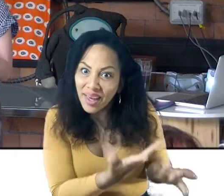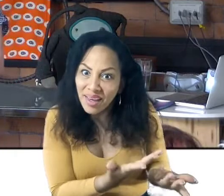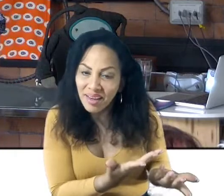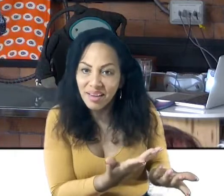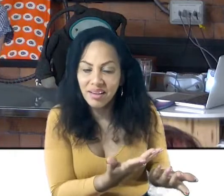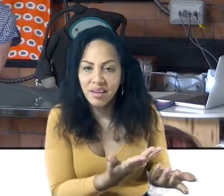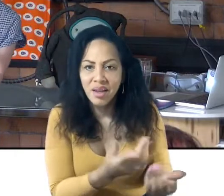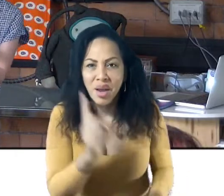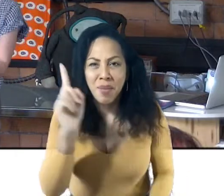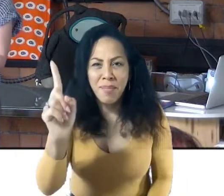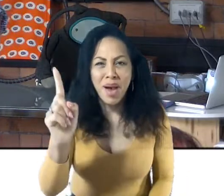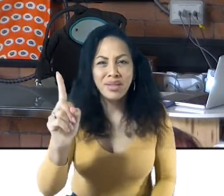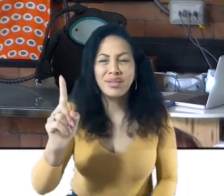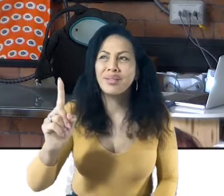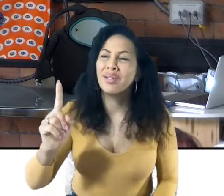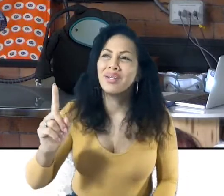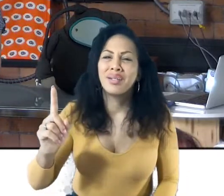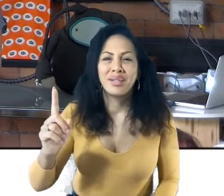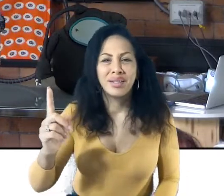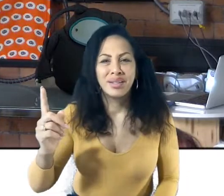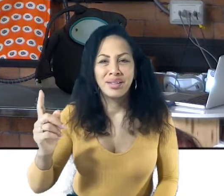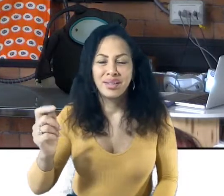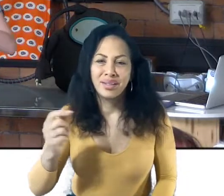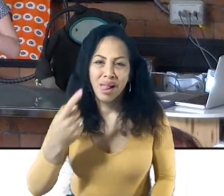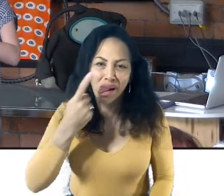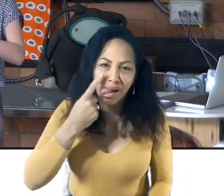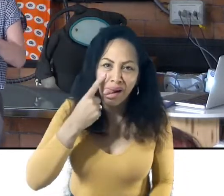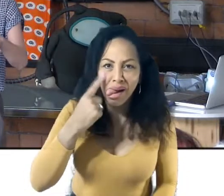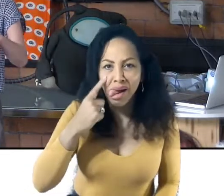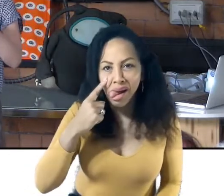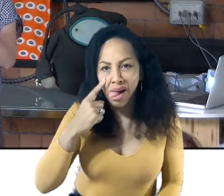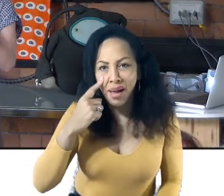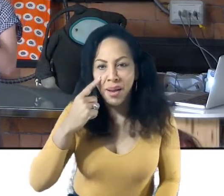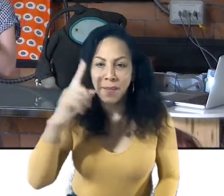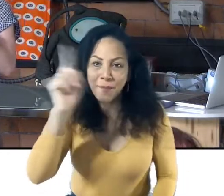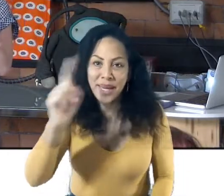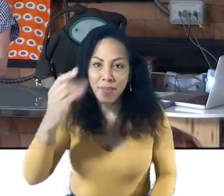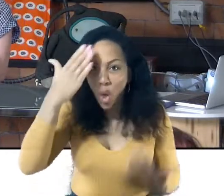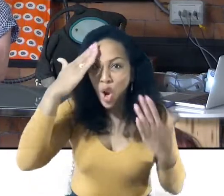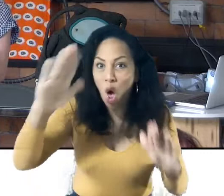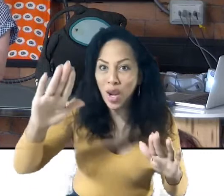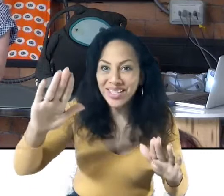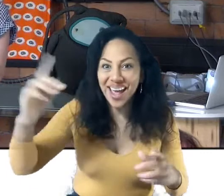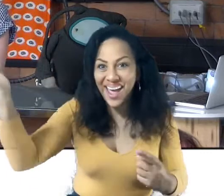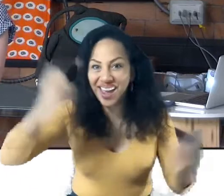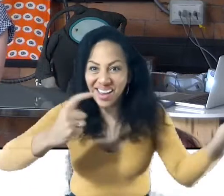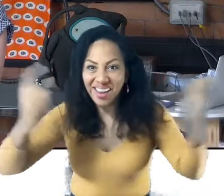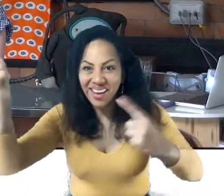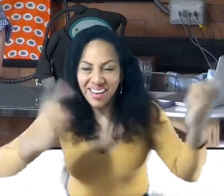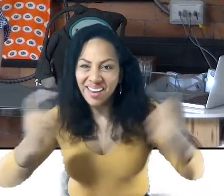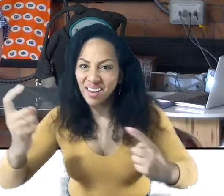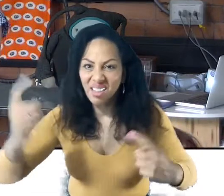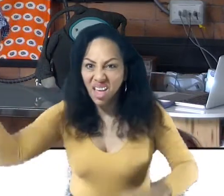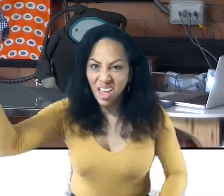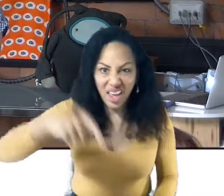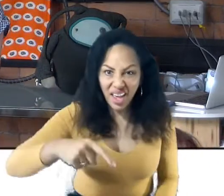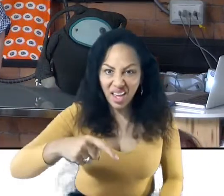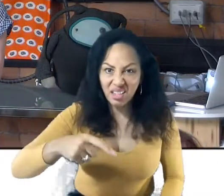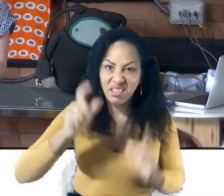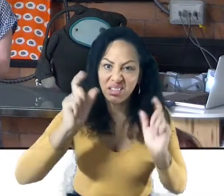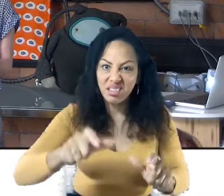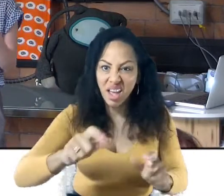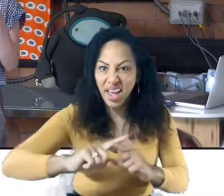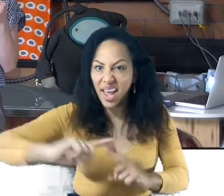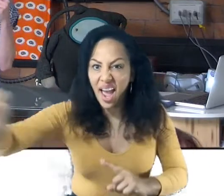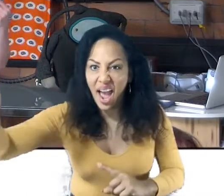tourism, which is very much in and out, it's not, we don't have those same developmental relationships or